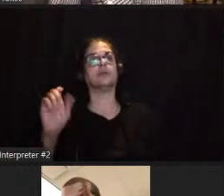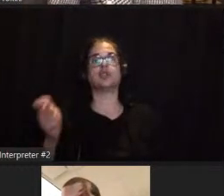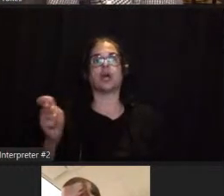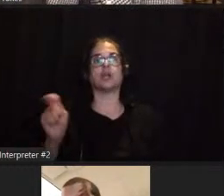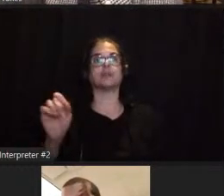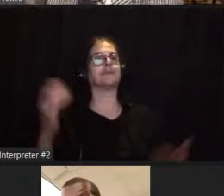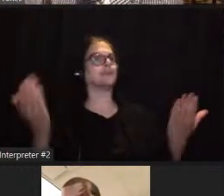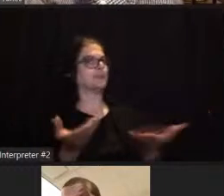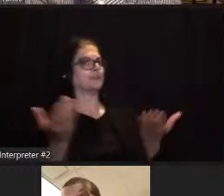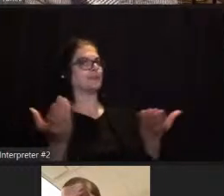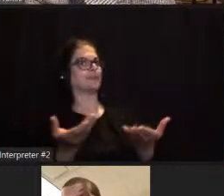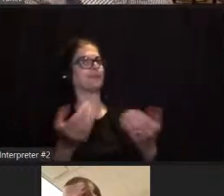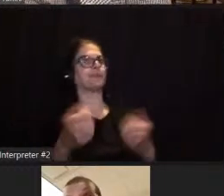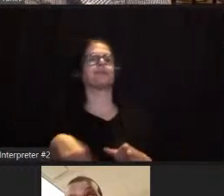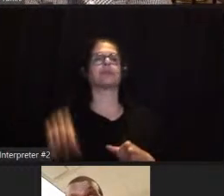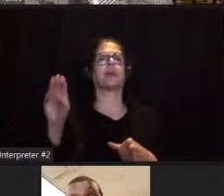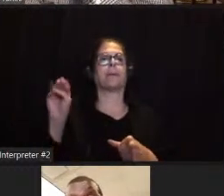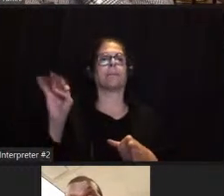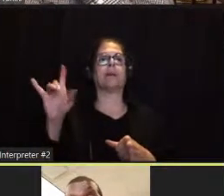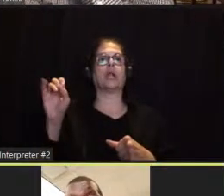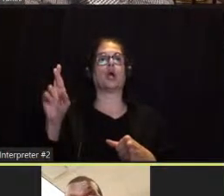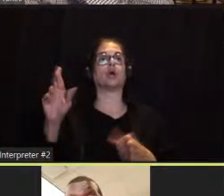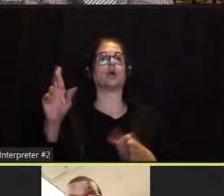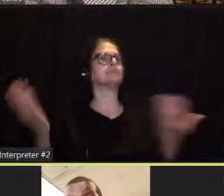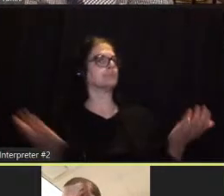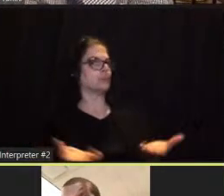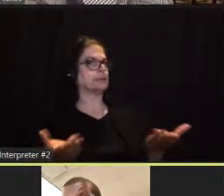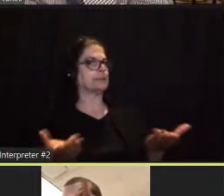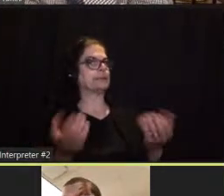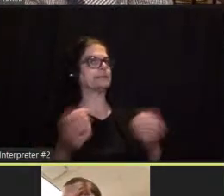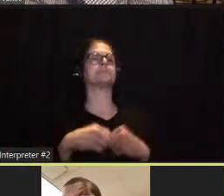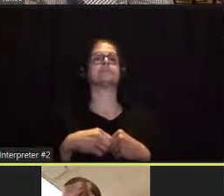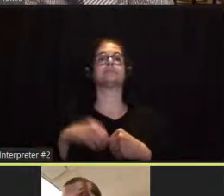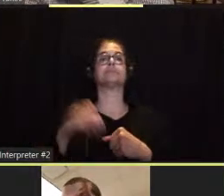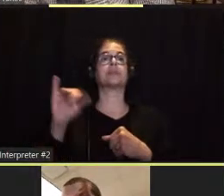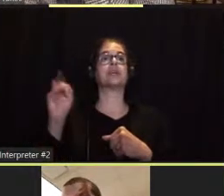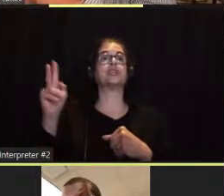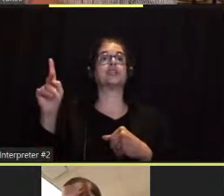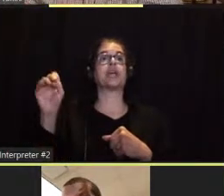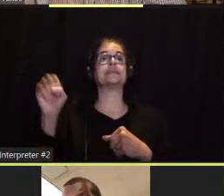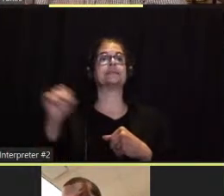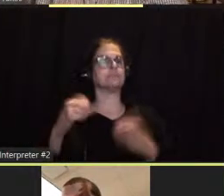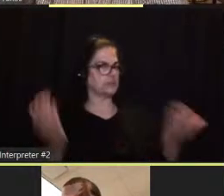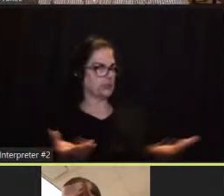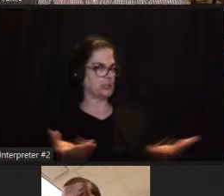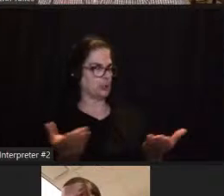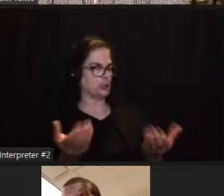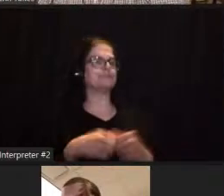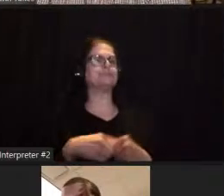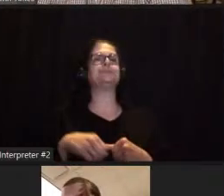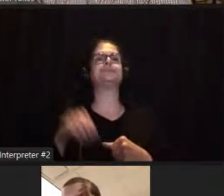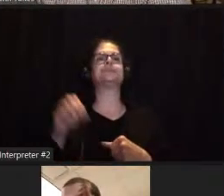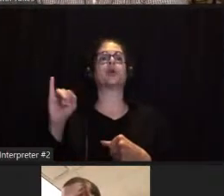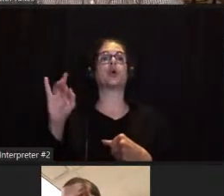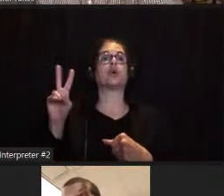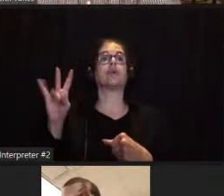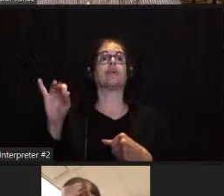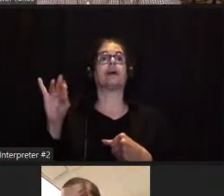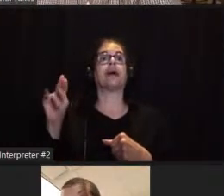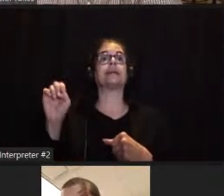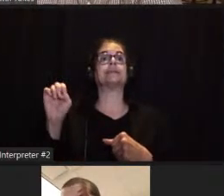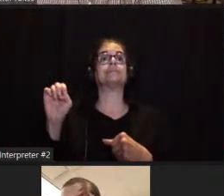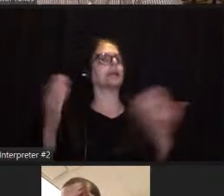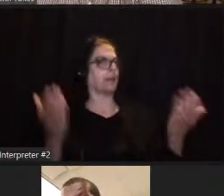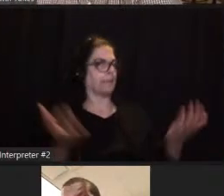Present. Director Miller. Present. Director Jakes. Here. Director Irvine.